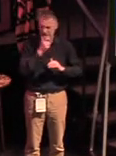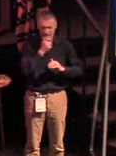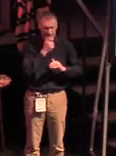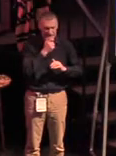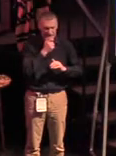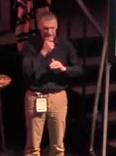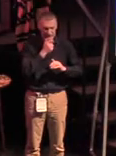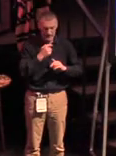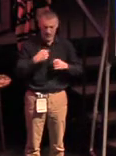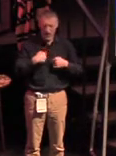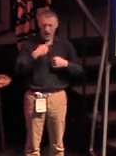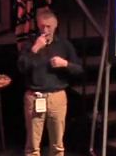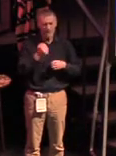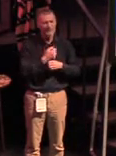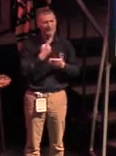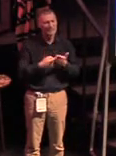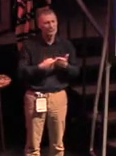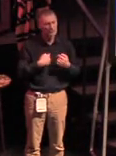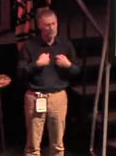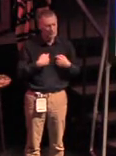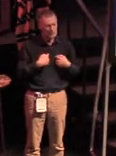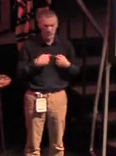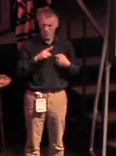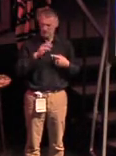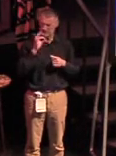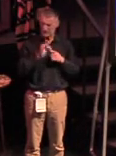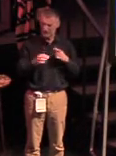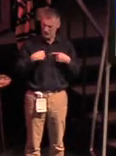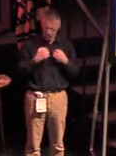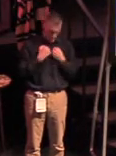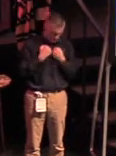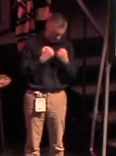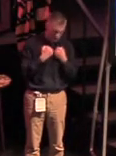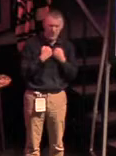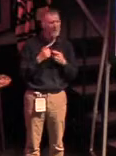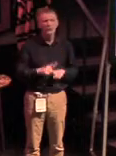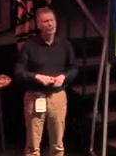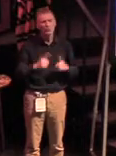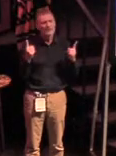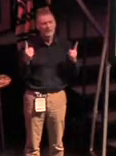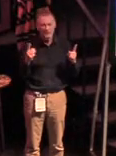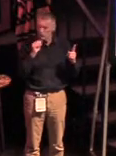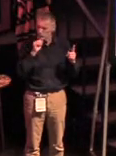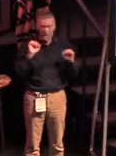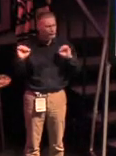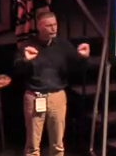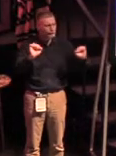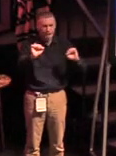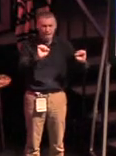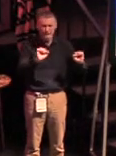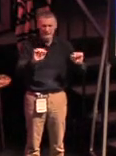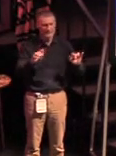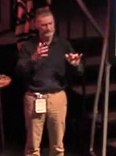decision-making tables. Why can't they? What is so special about me? I don't want my story to be unique. It shouldn't be, but it